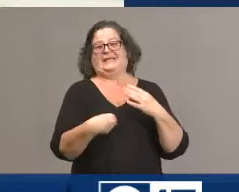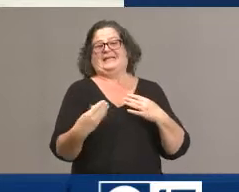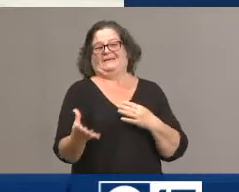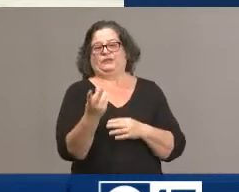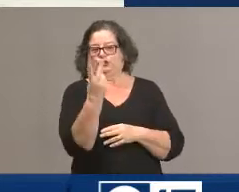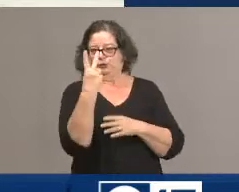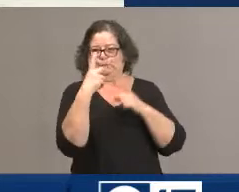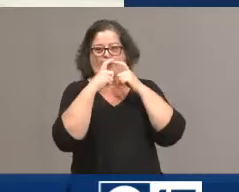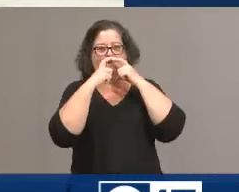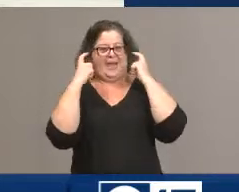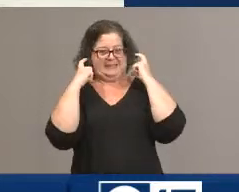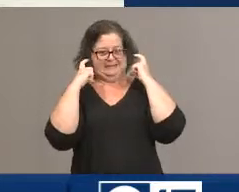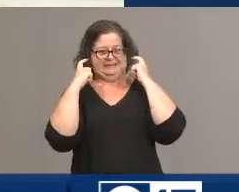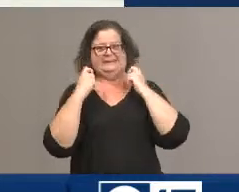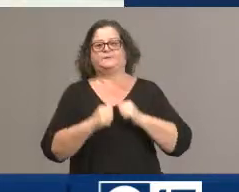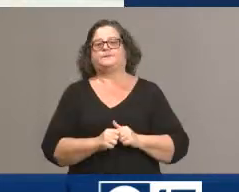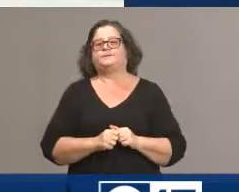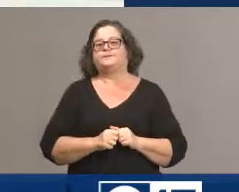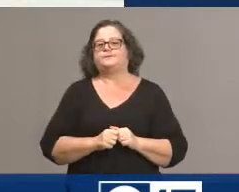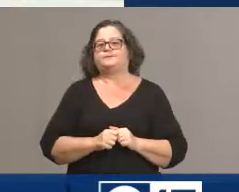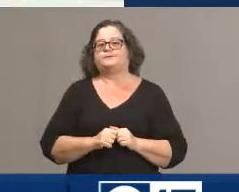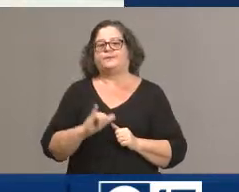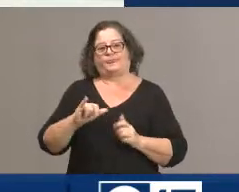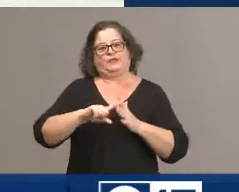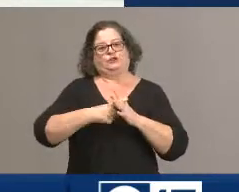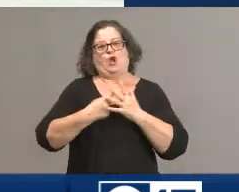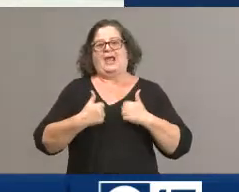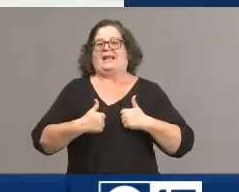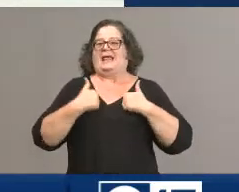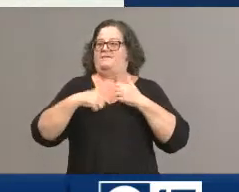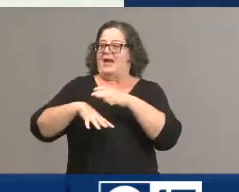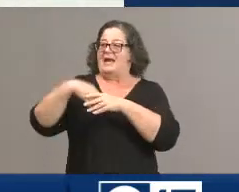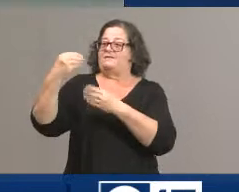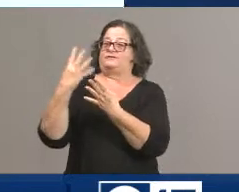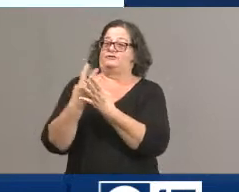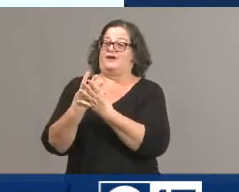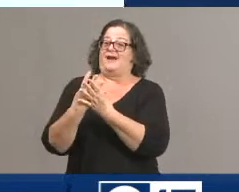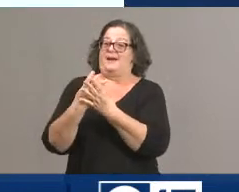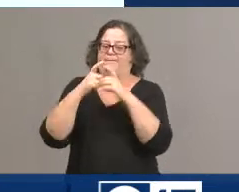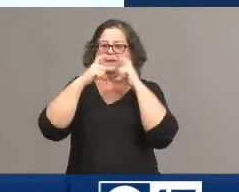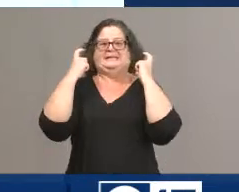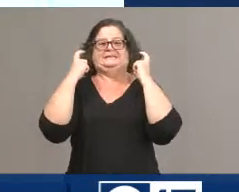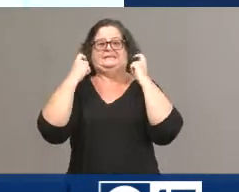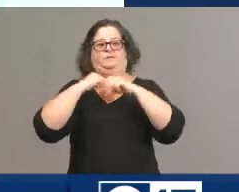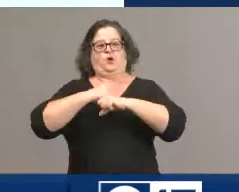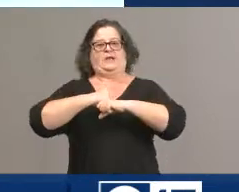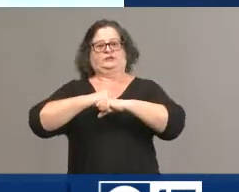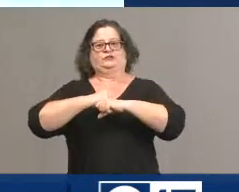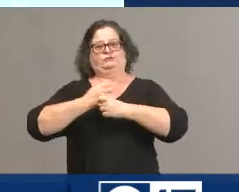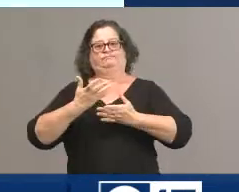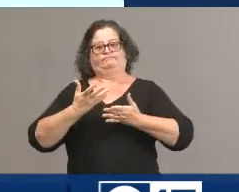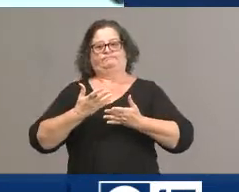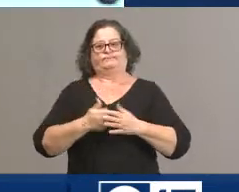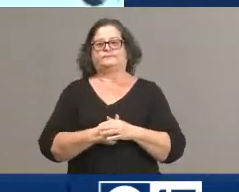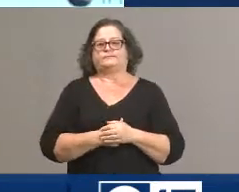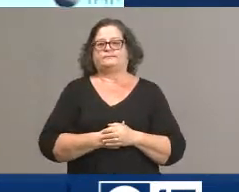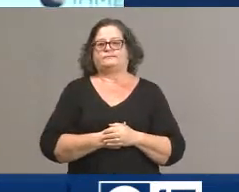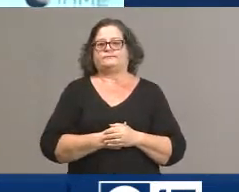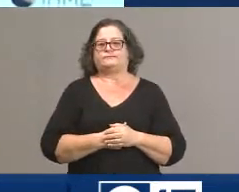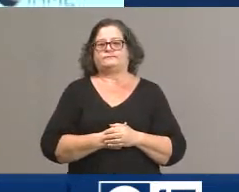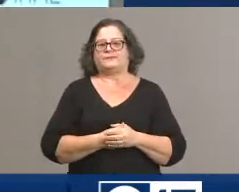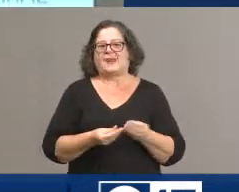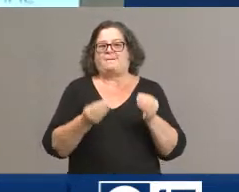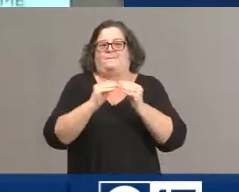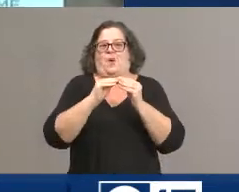in public wearing a mask. And the increased masking is working. This is